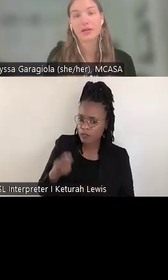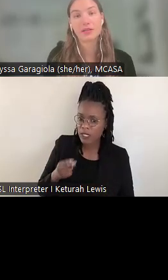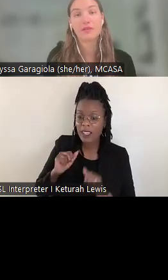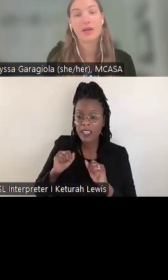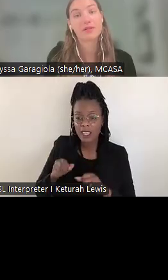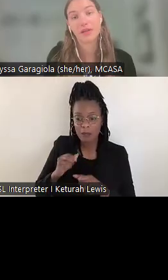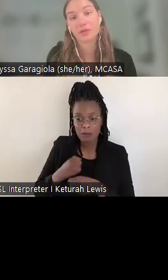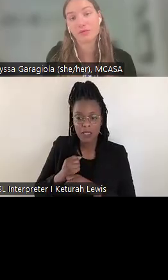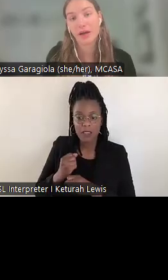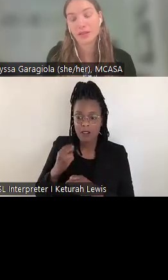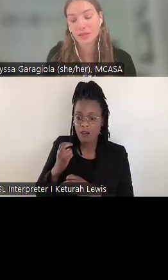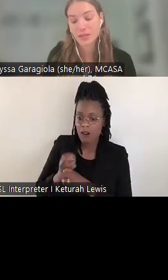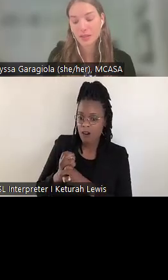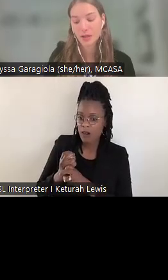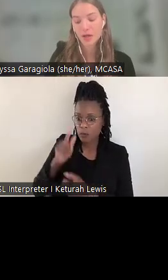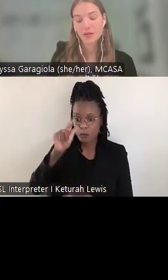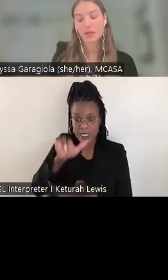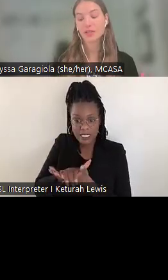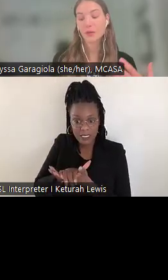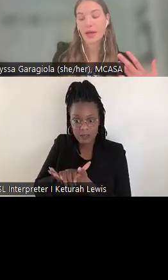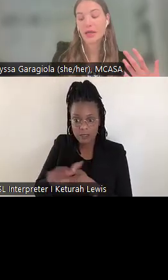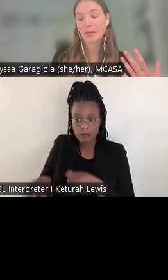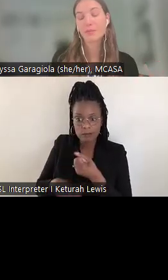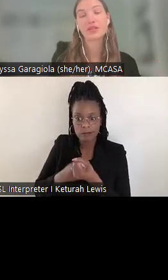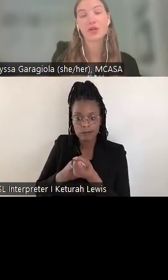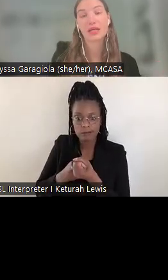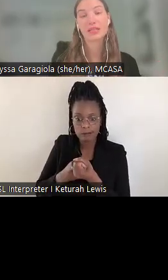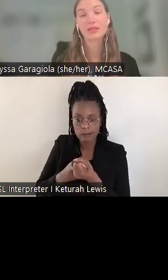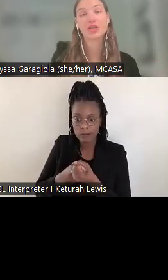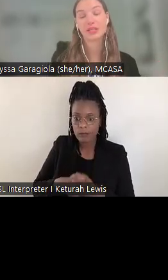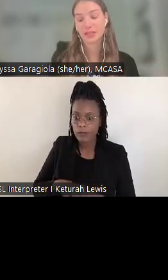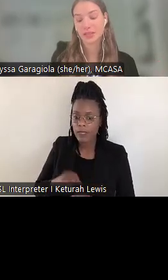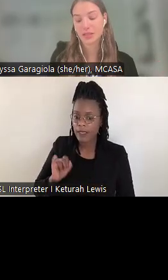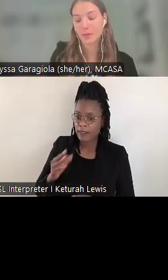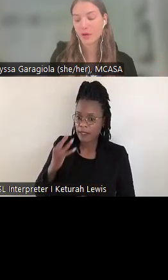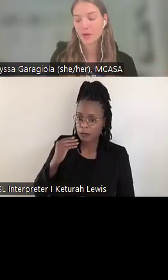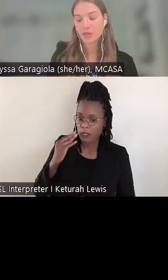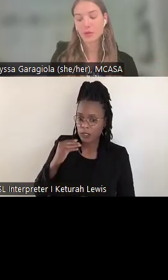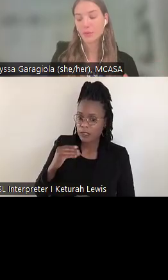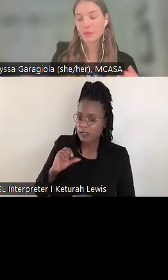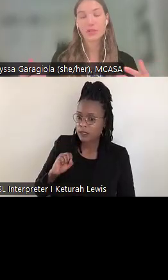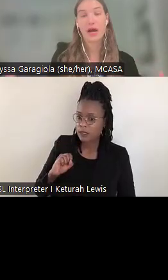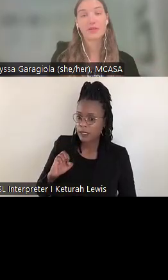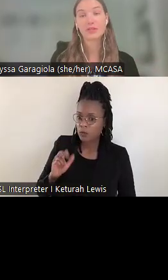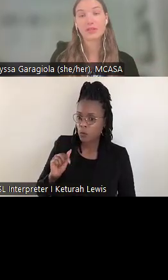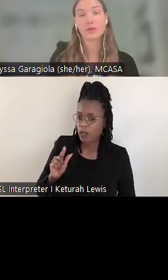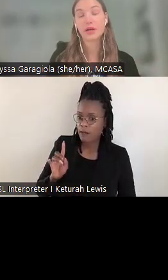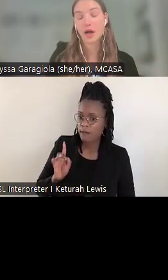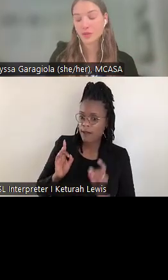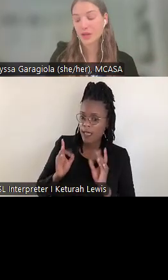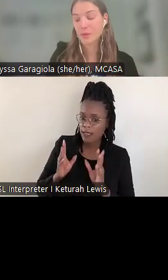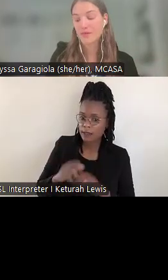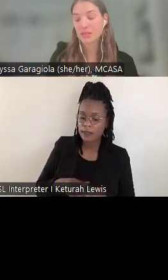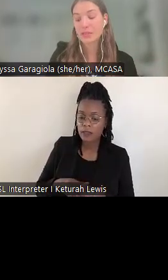as a survivor of sexual violence. There's also a mistrust in the justice system. So survivors who